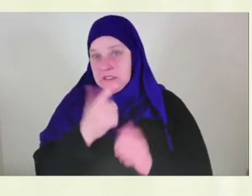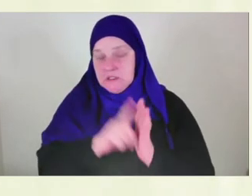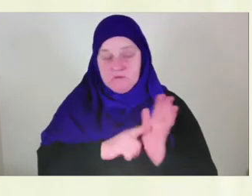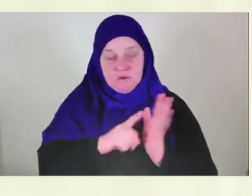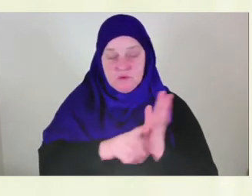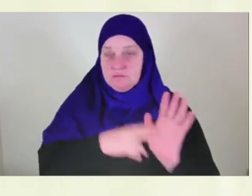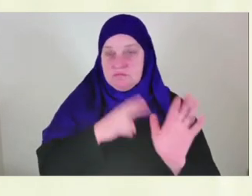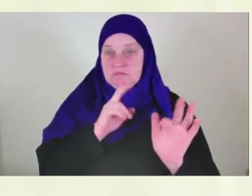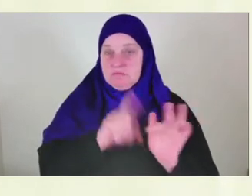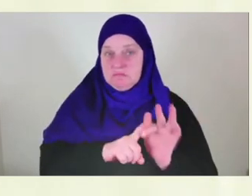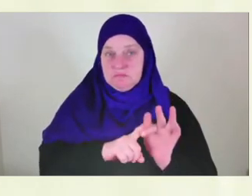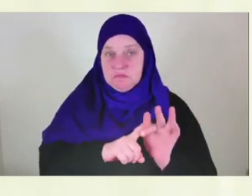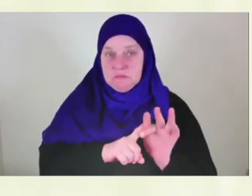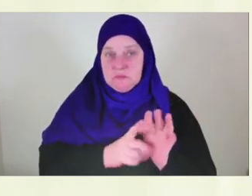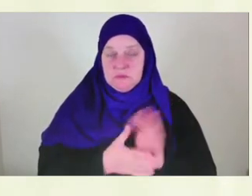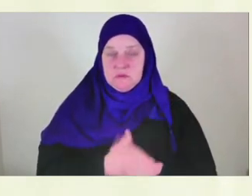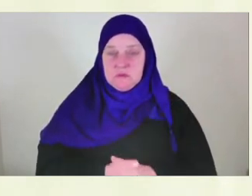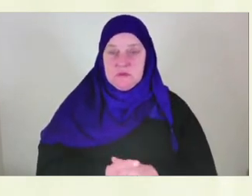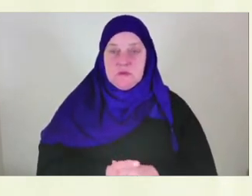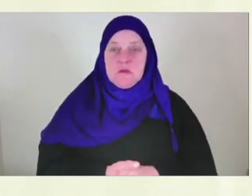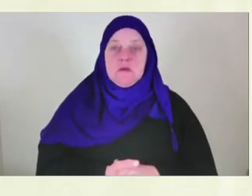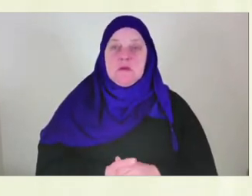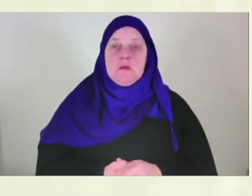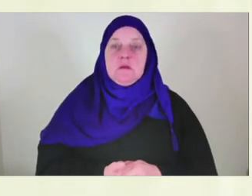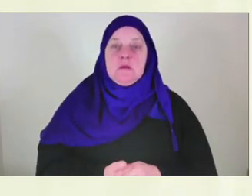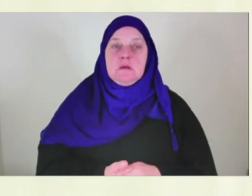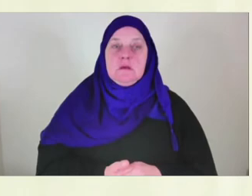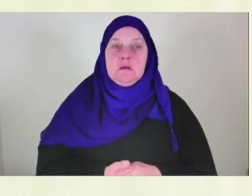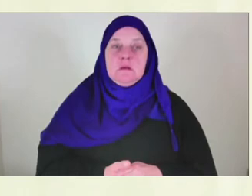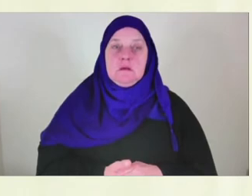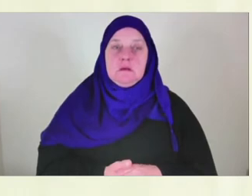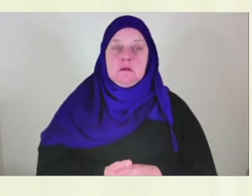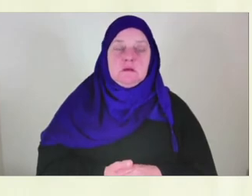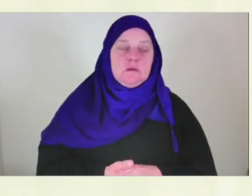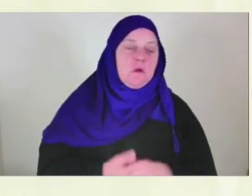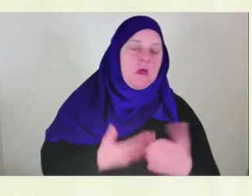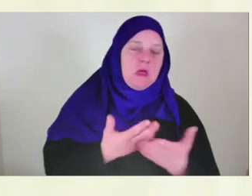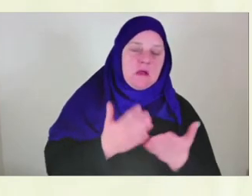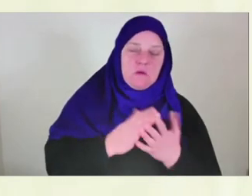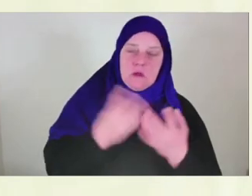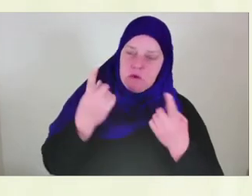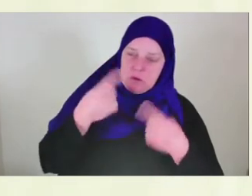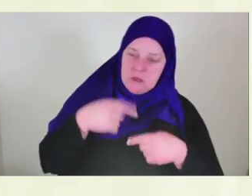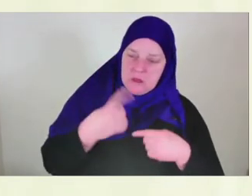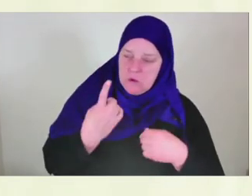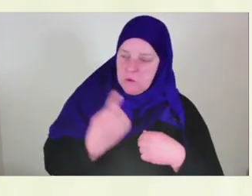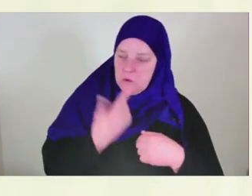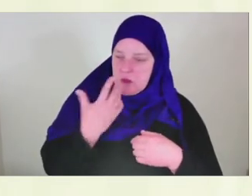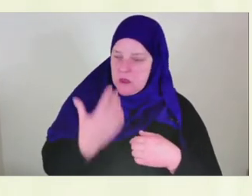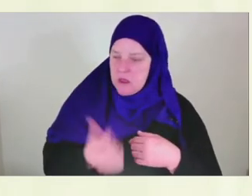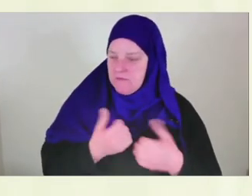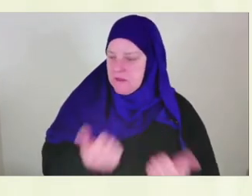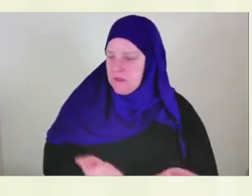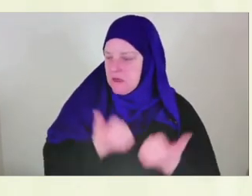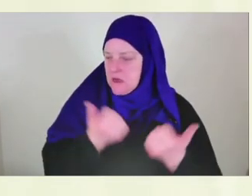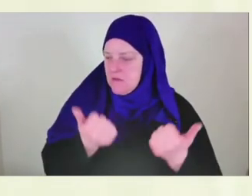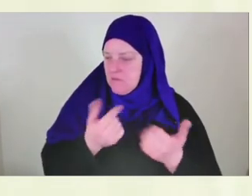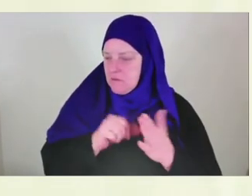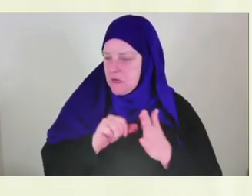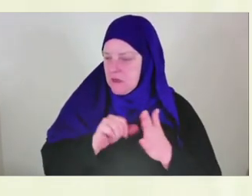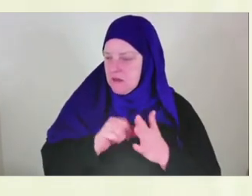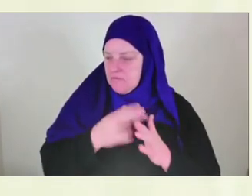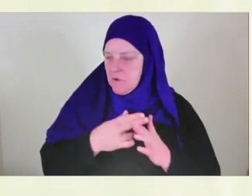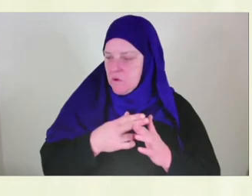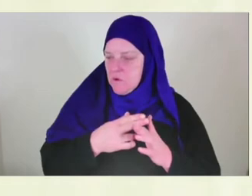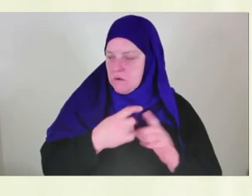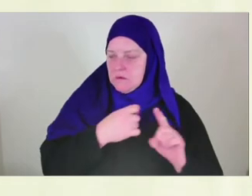how do we label who has and who doesn't? Say the cost of living for a